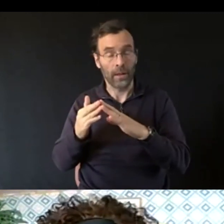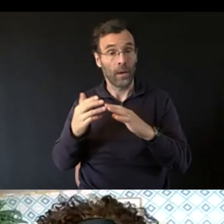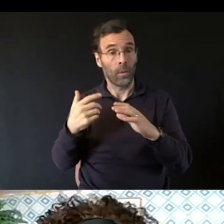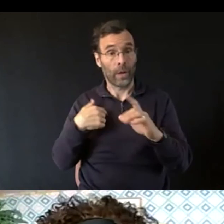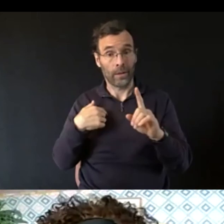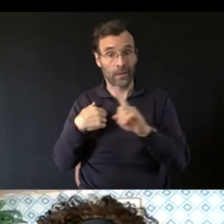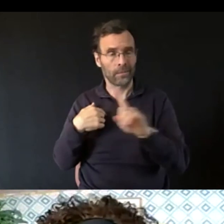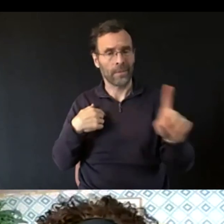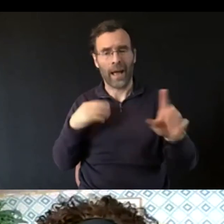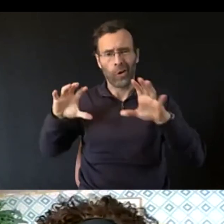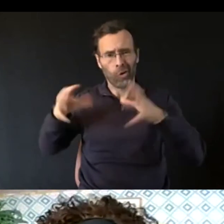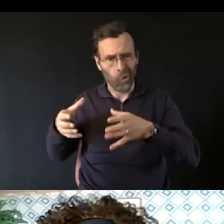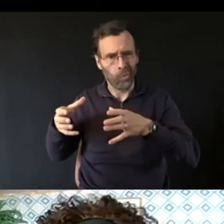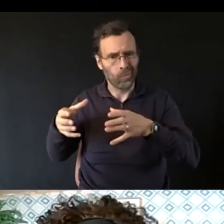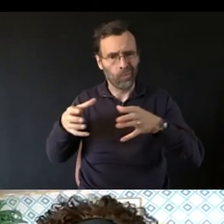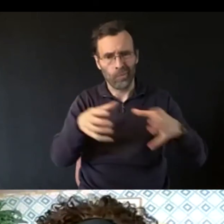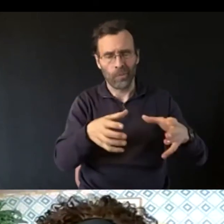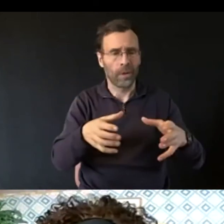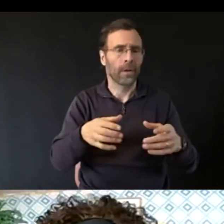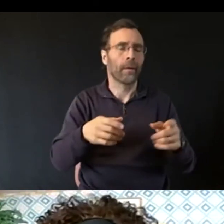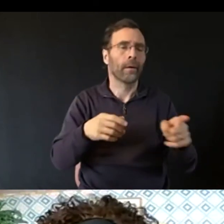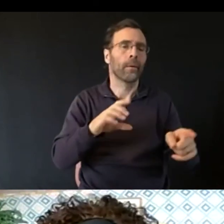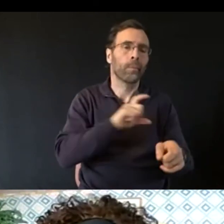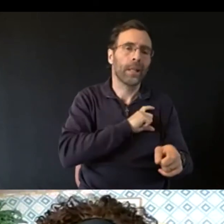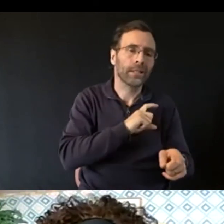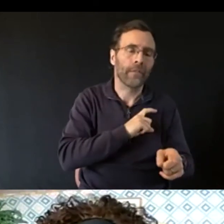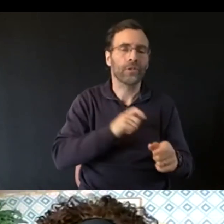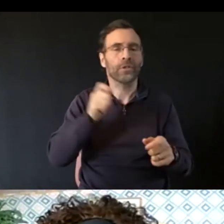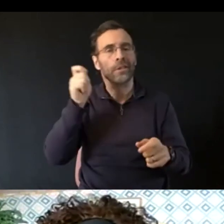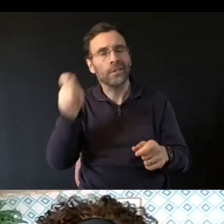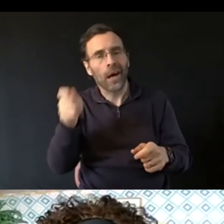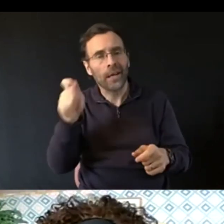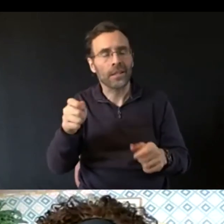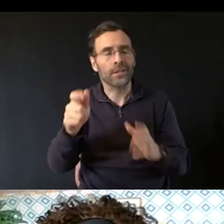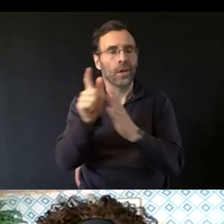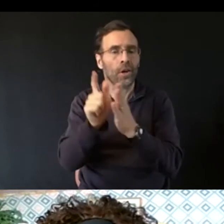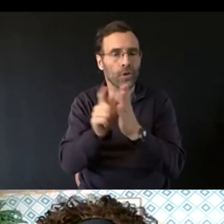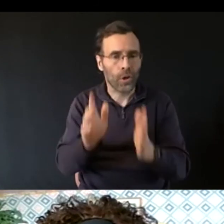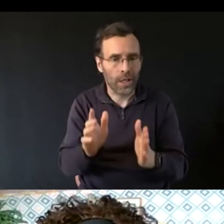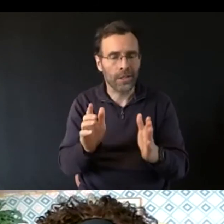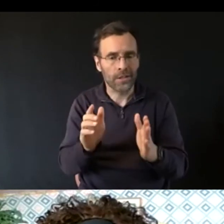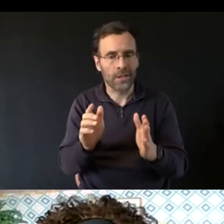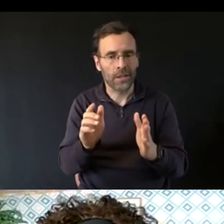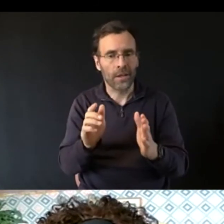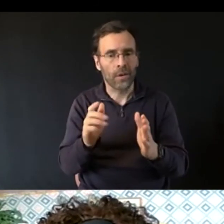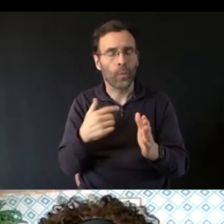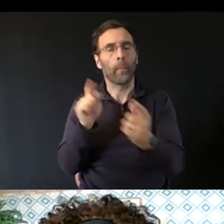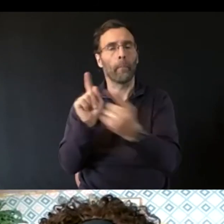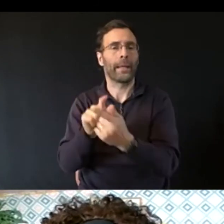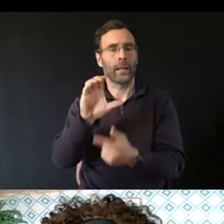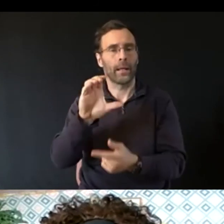of police officers, judges, attorneys that we'd meet in Carleton